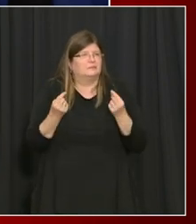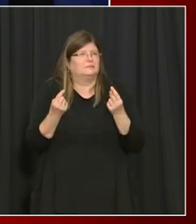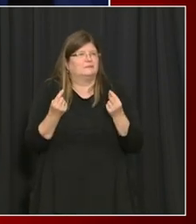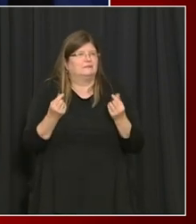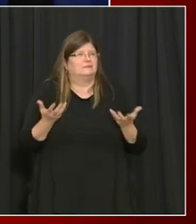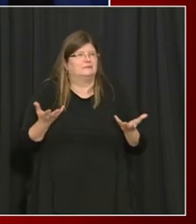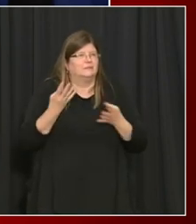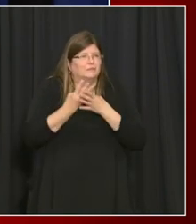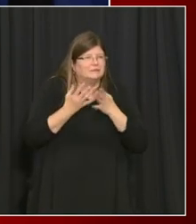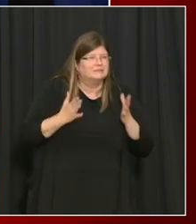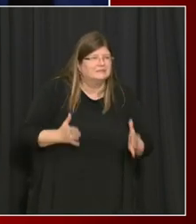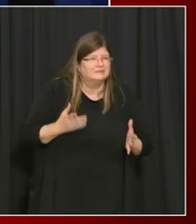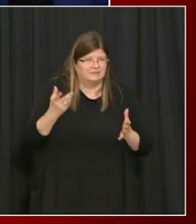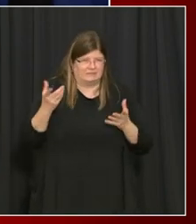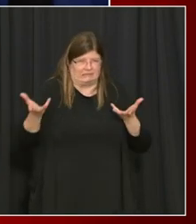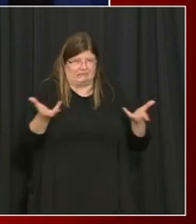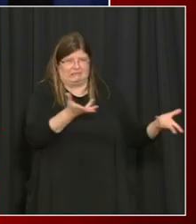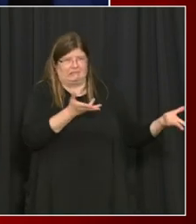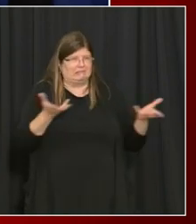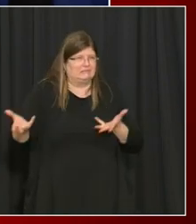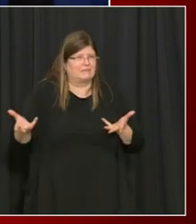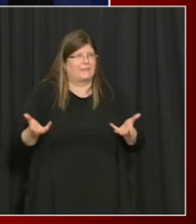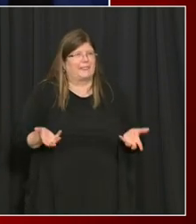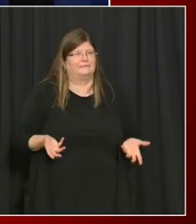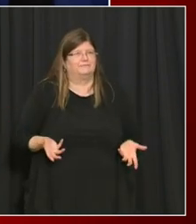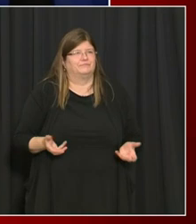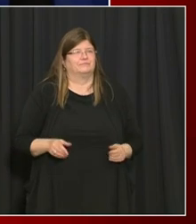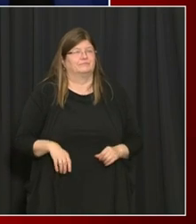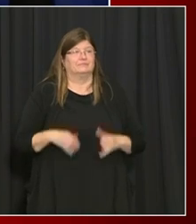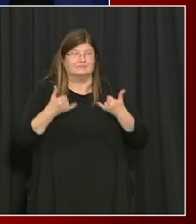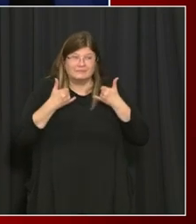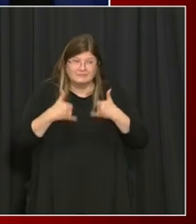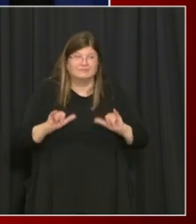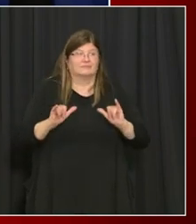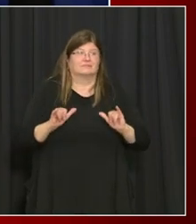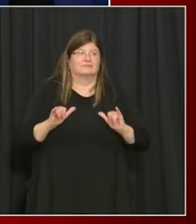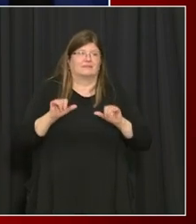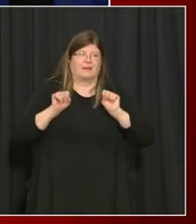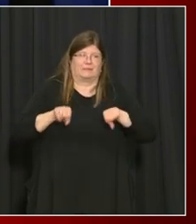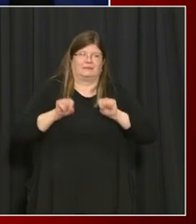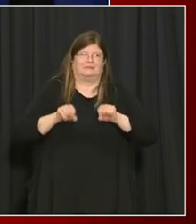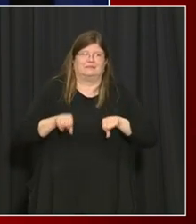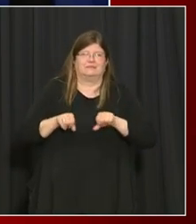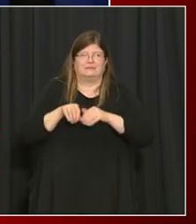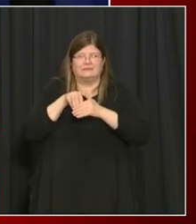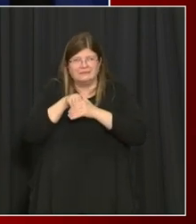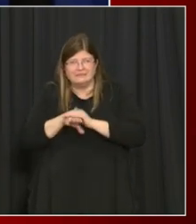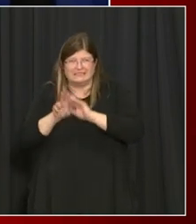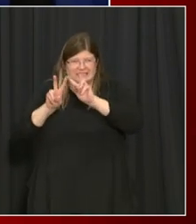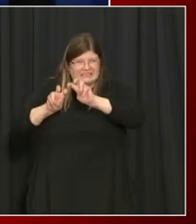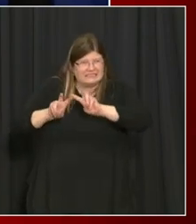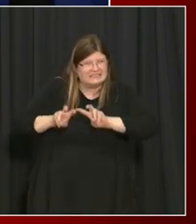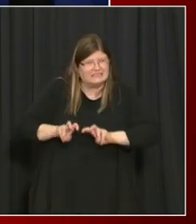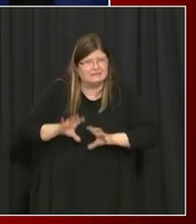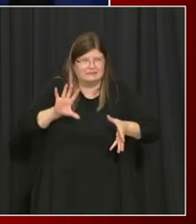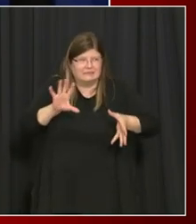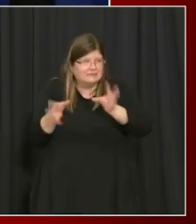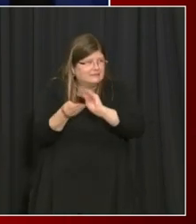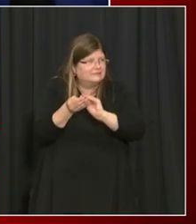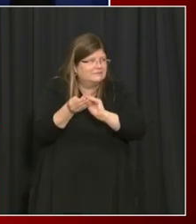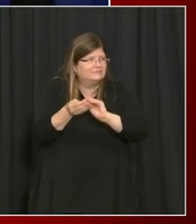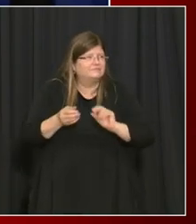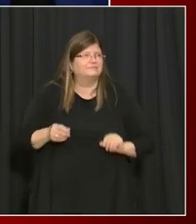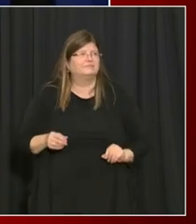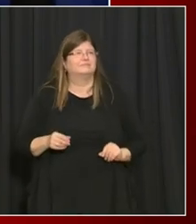the respective facility is that we're talking about, we still have the ability to go in, do a comprehensive assessment, and then